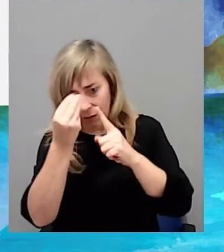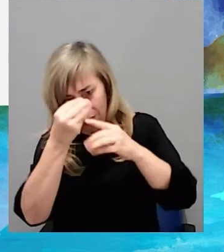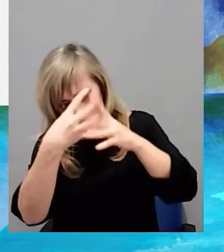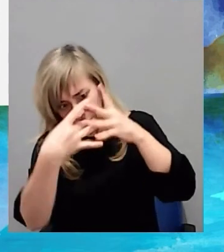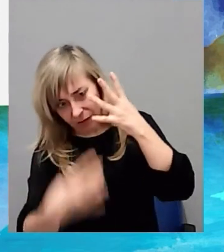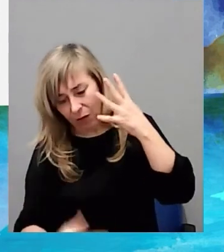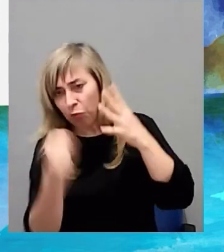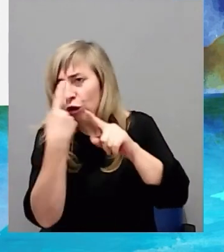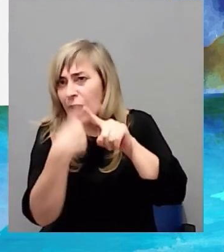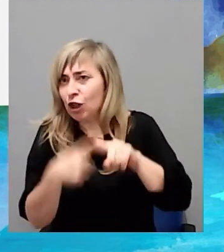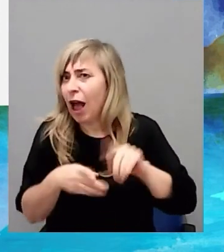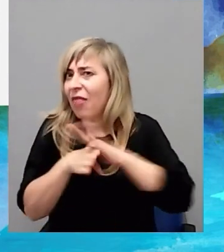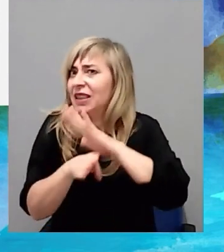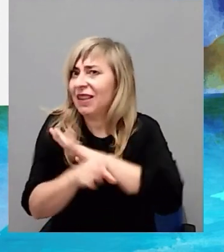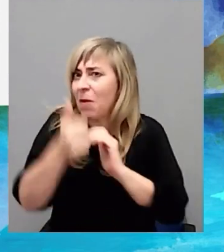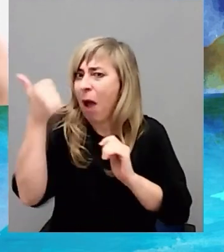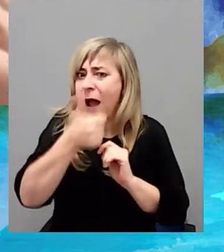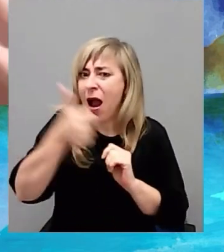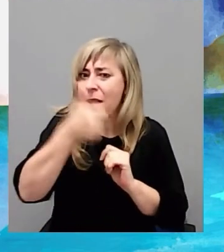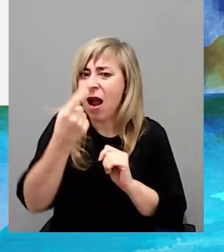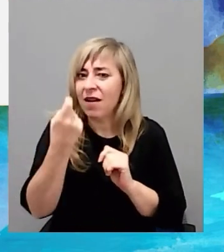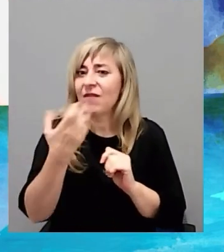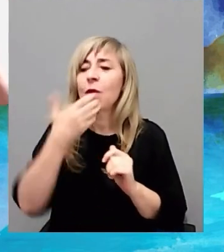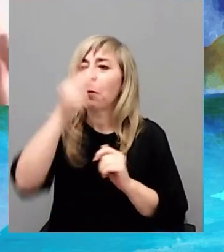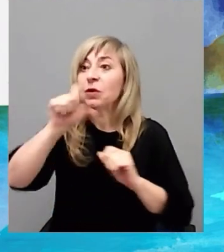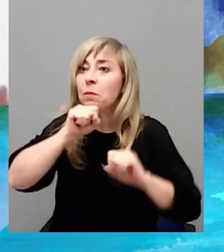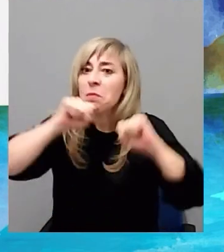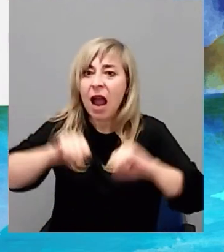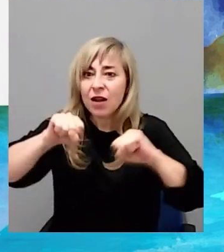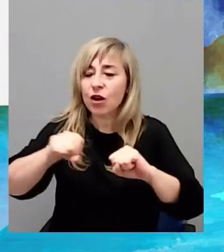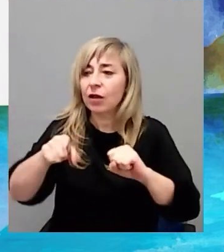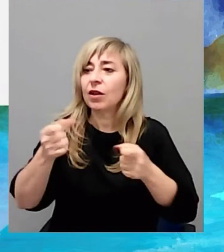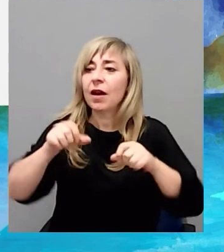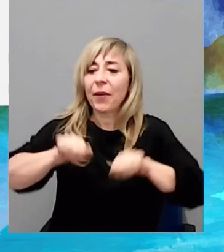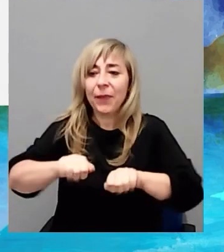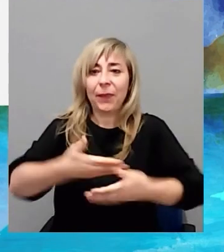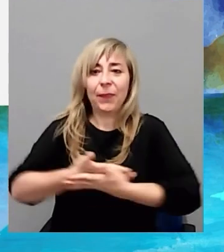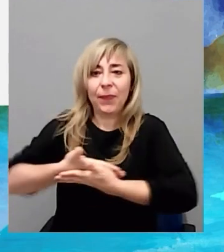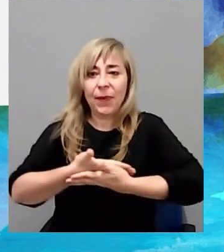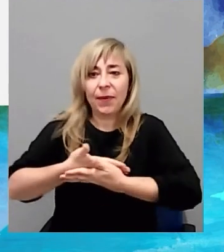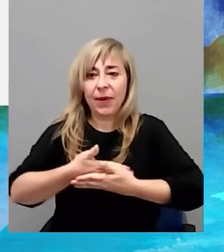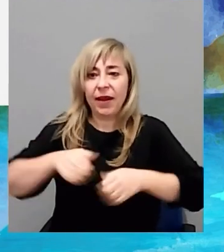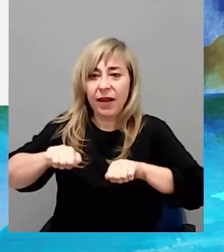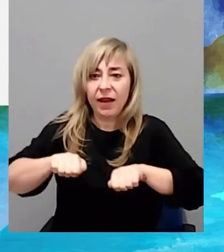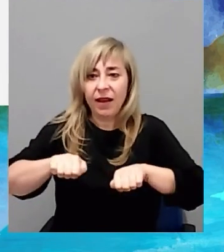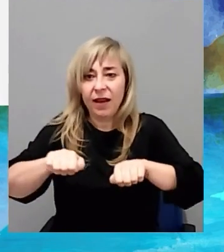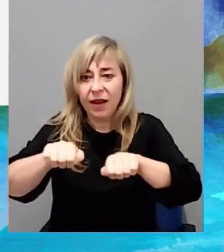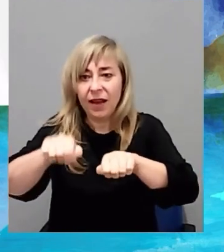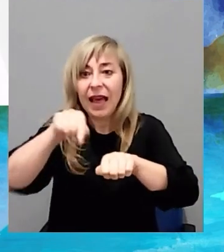or broken legs, and everyone. So it enables to understand everyone's needs, and